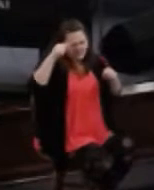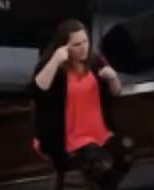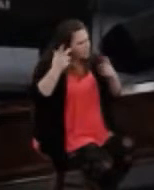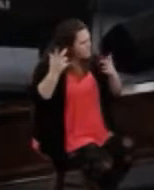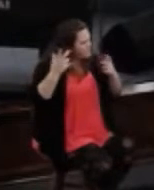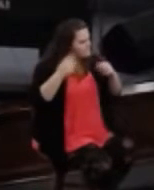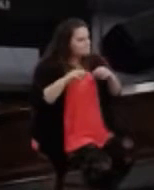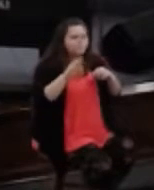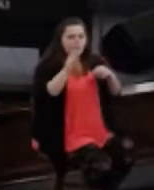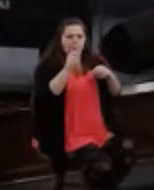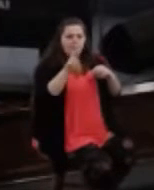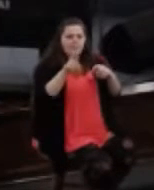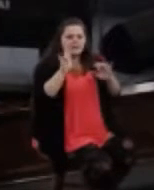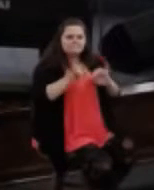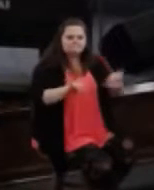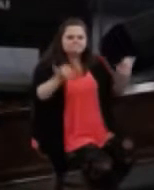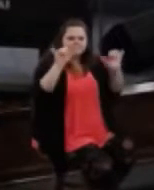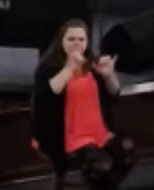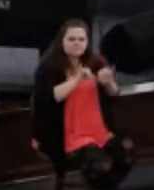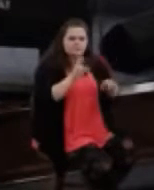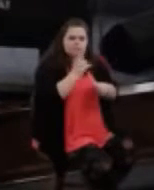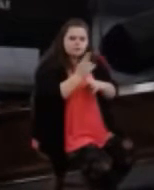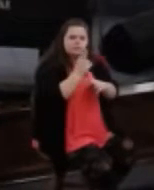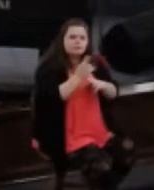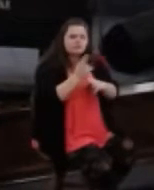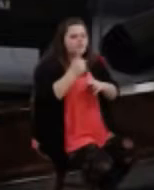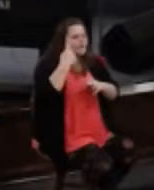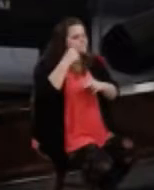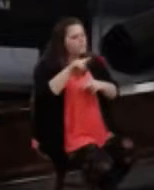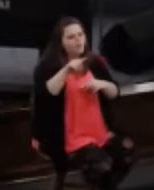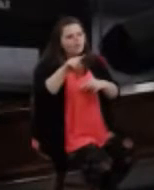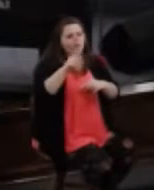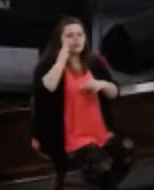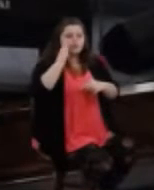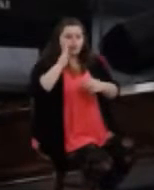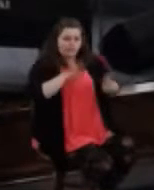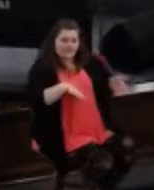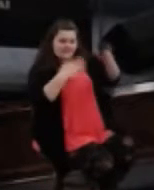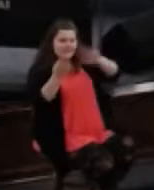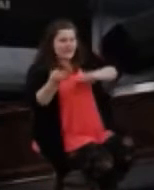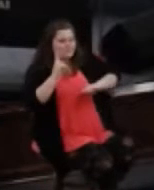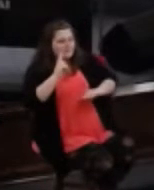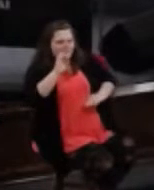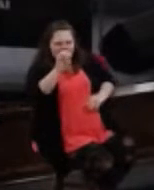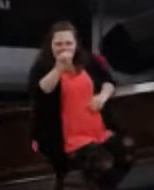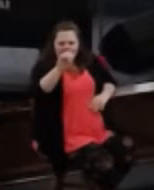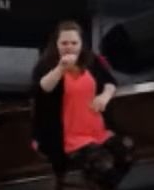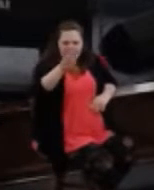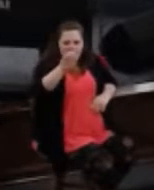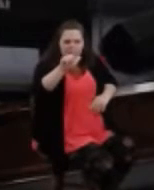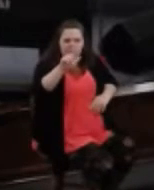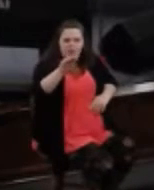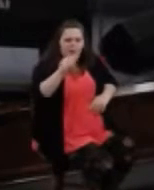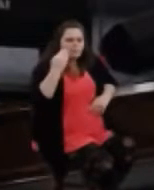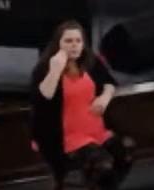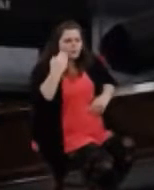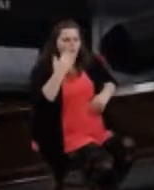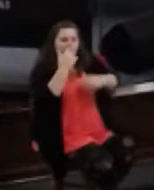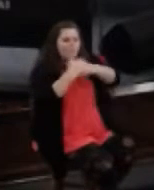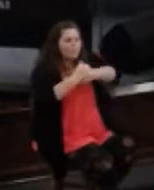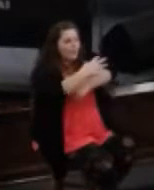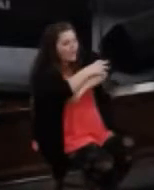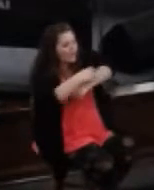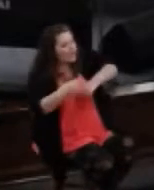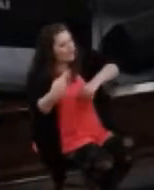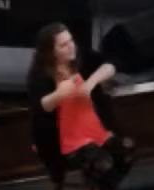Myrrh was commonly used to embalm the dead, both by the Egyptians and Jews.